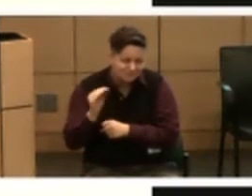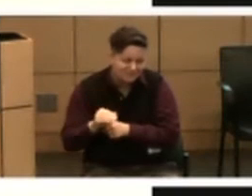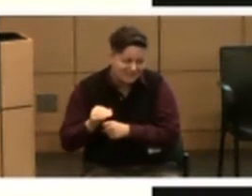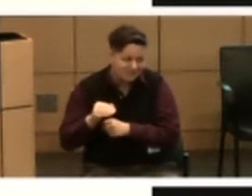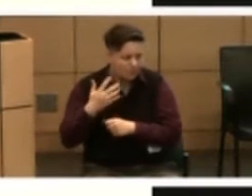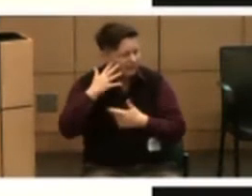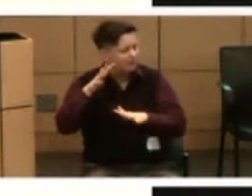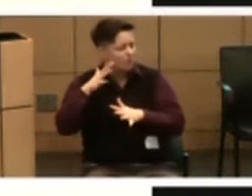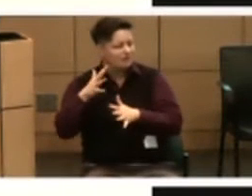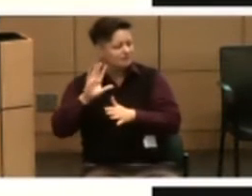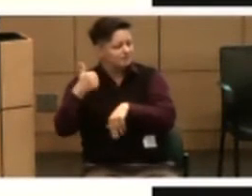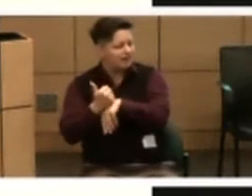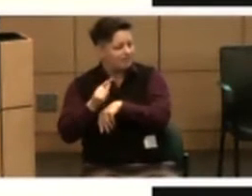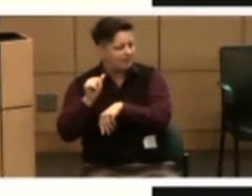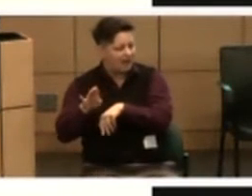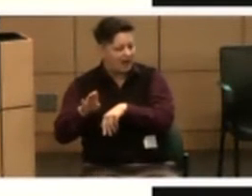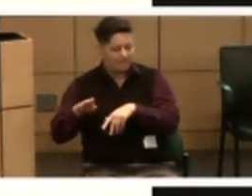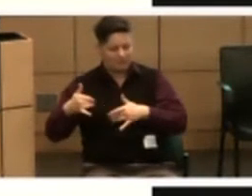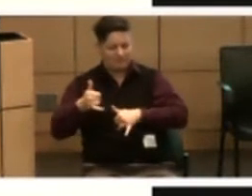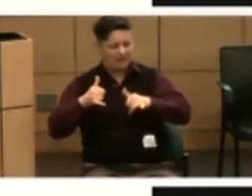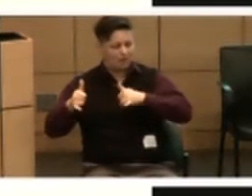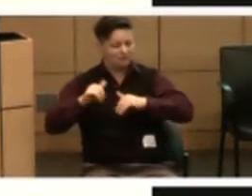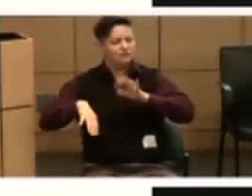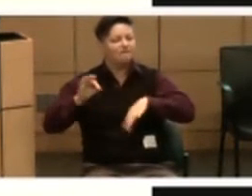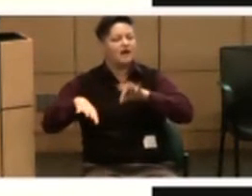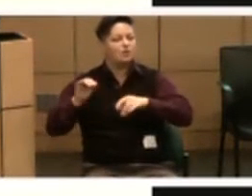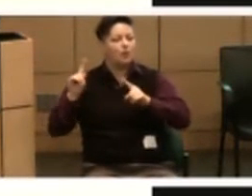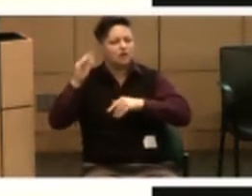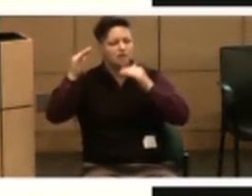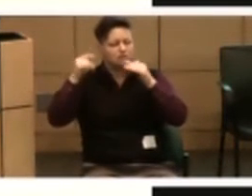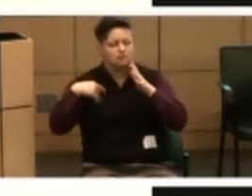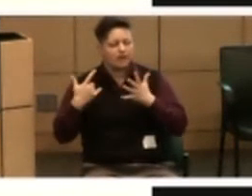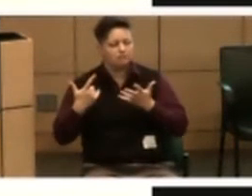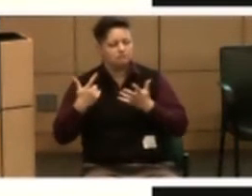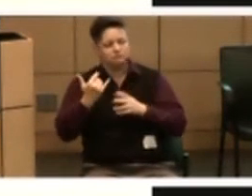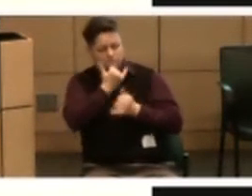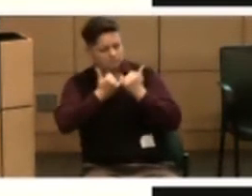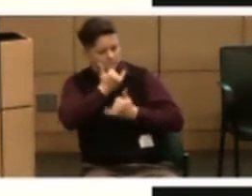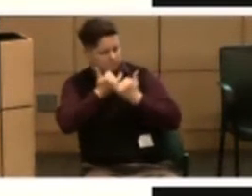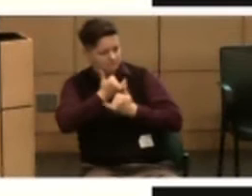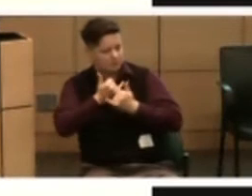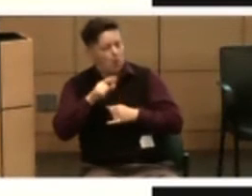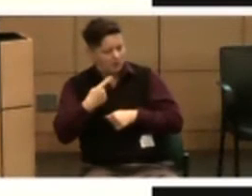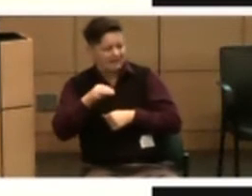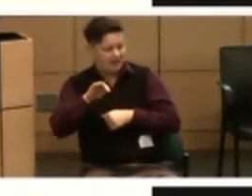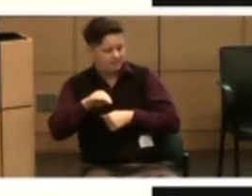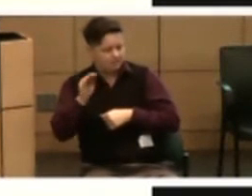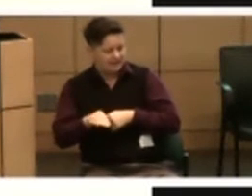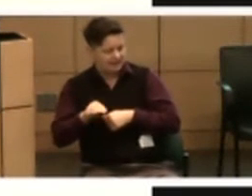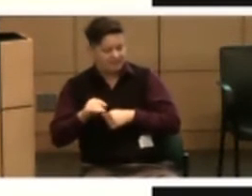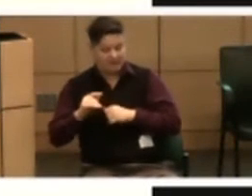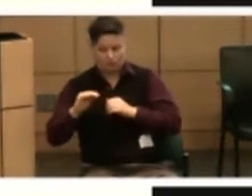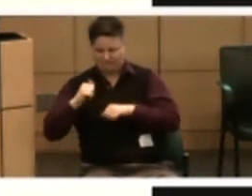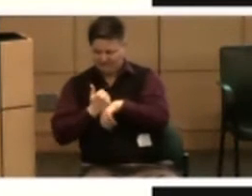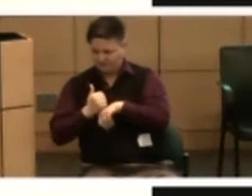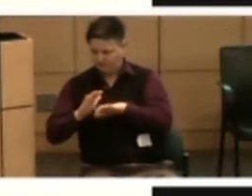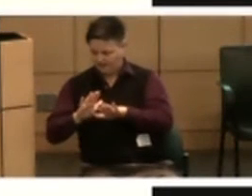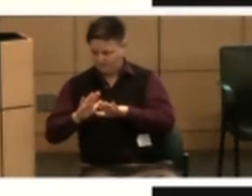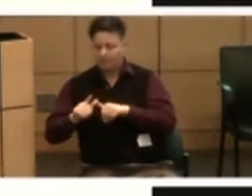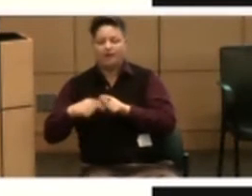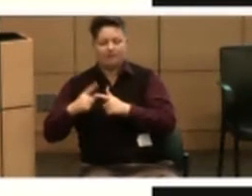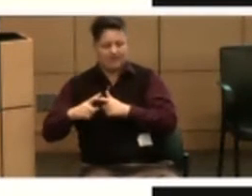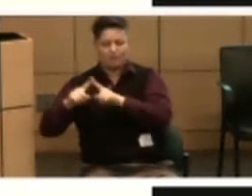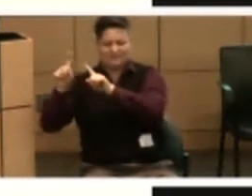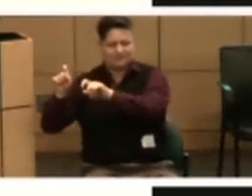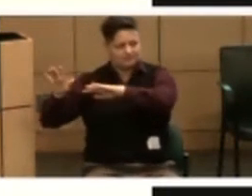play around in the lab a lot to find the level which adults can get about 90% correct, and then we fix it and we test everybody at that level. So here you